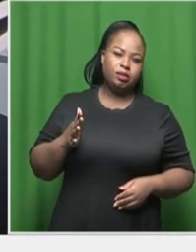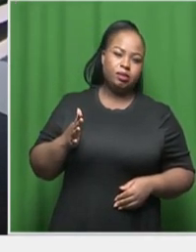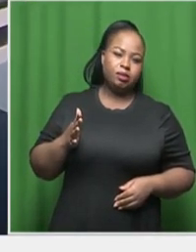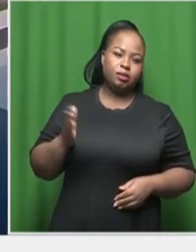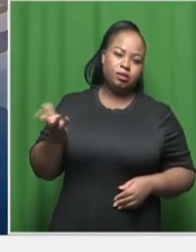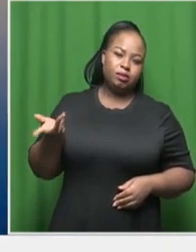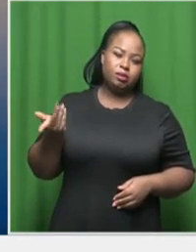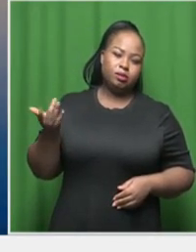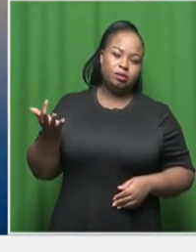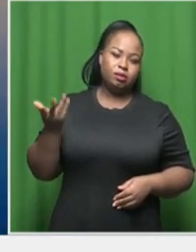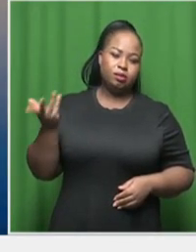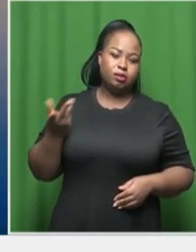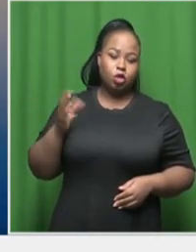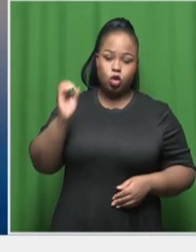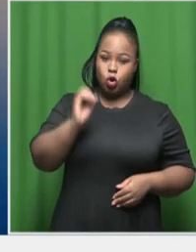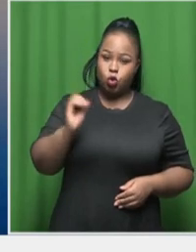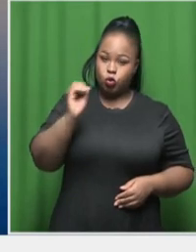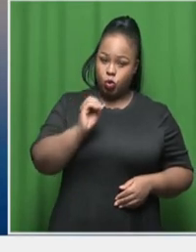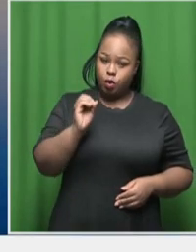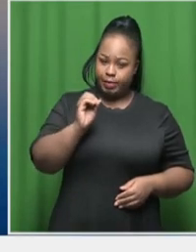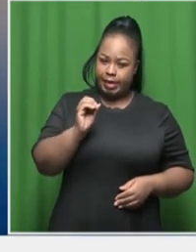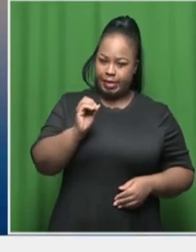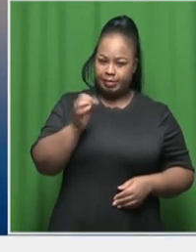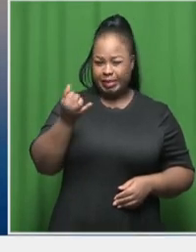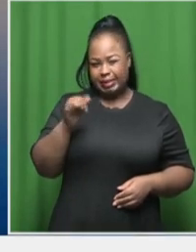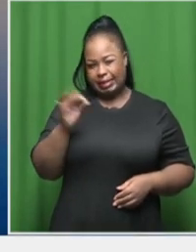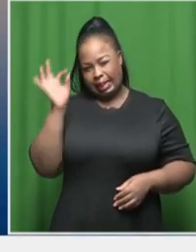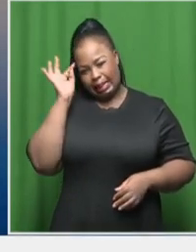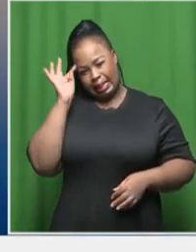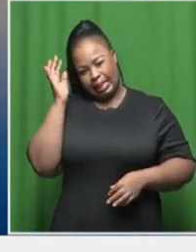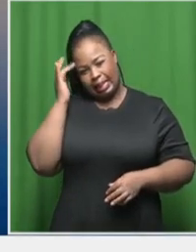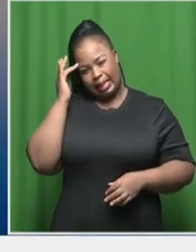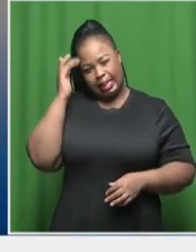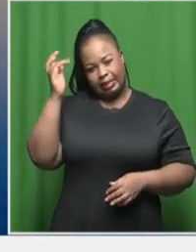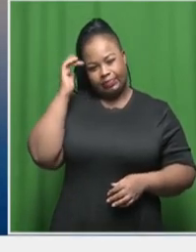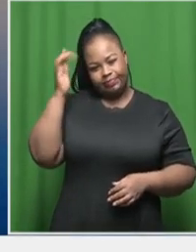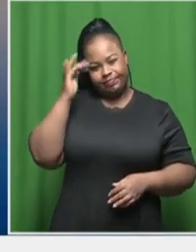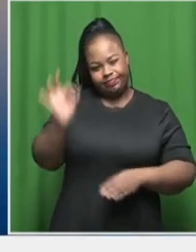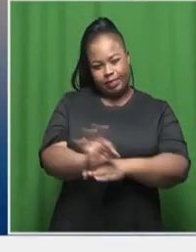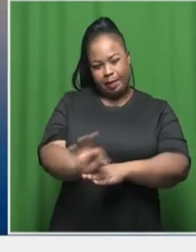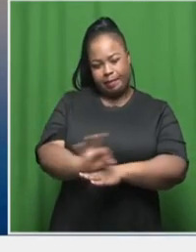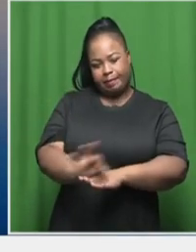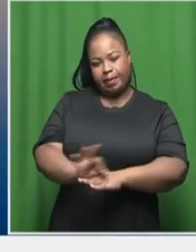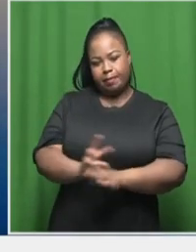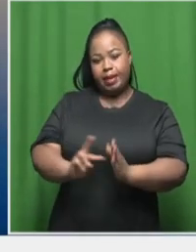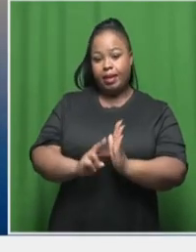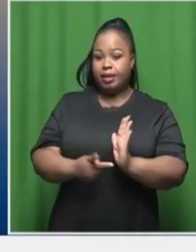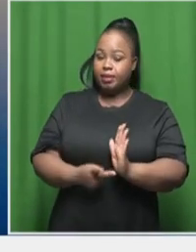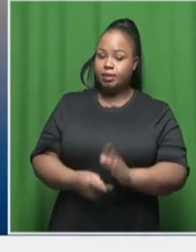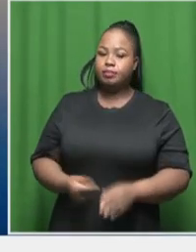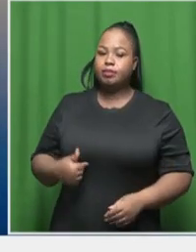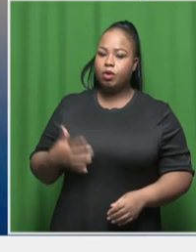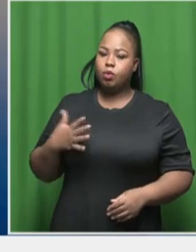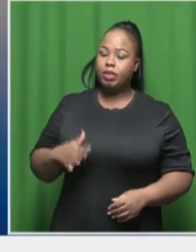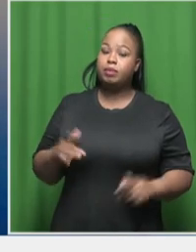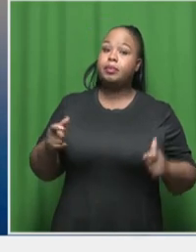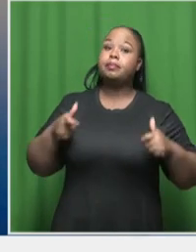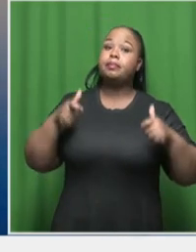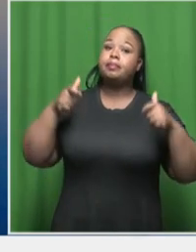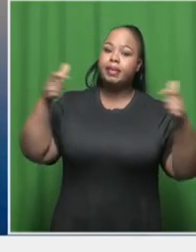a October market. I'm still busy on the planning phase on that one. I want it to be really